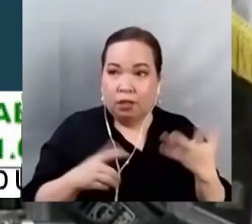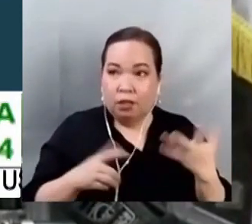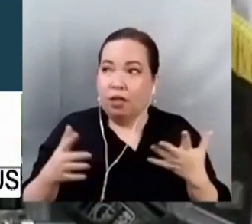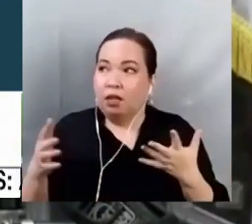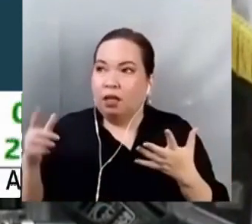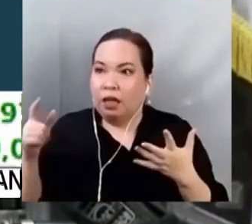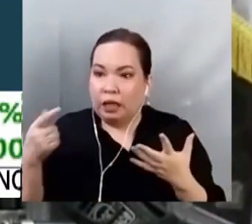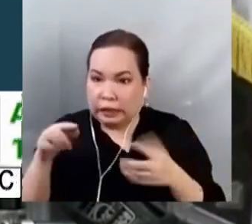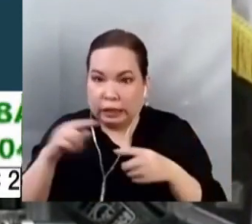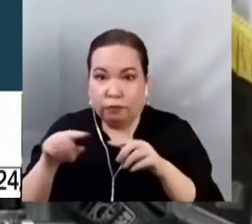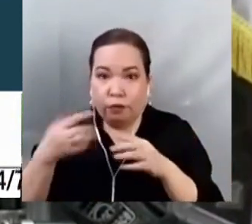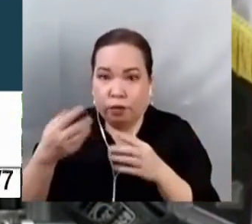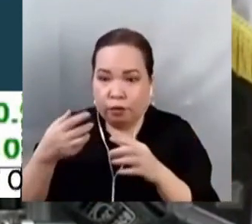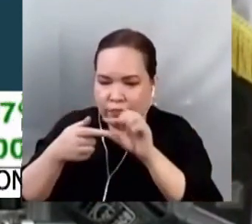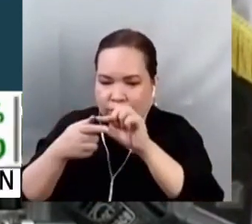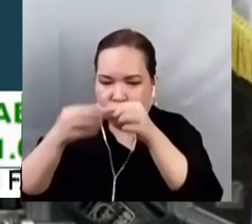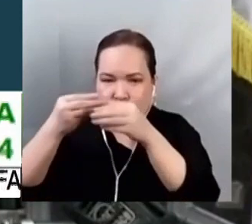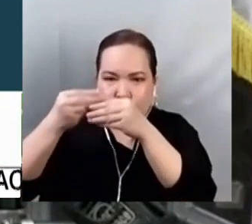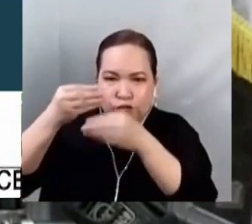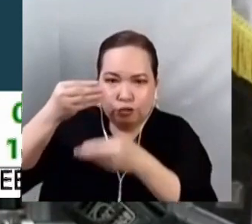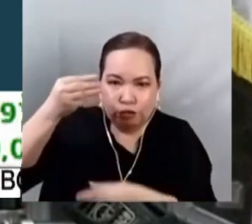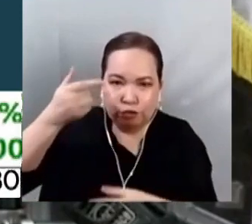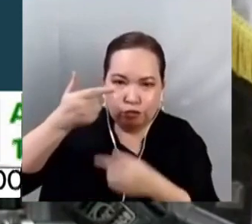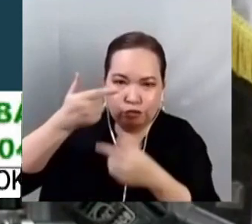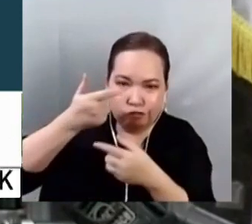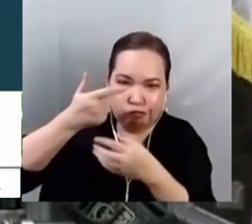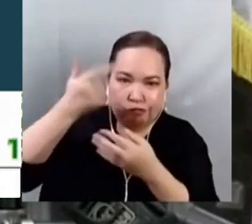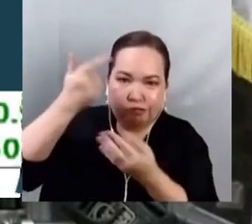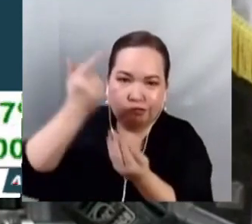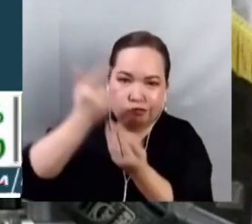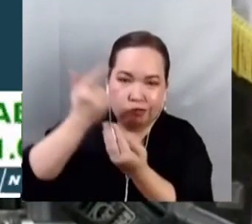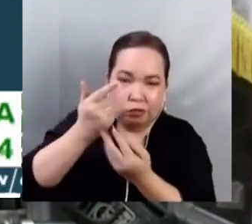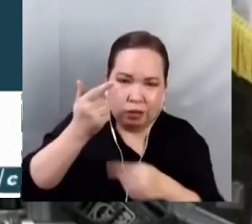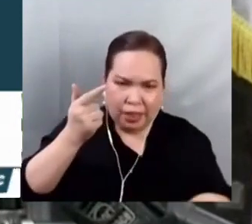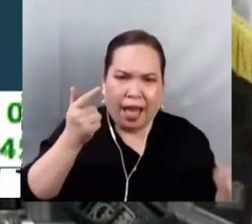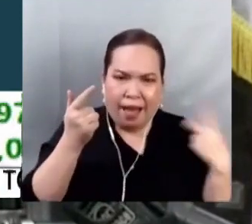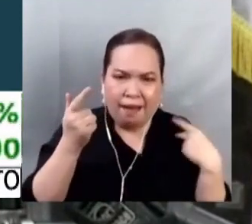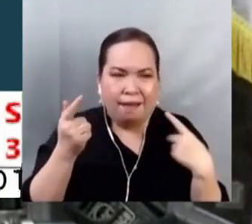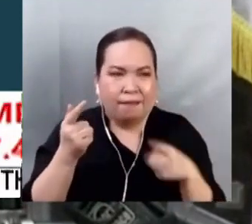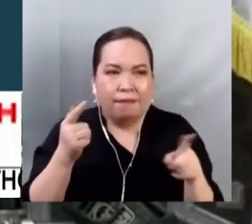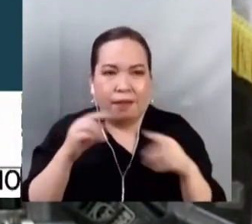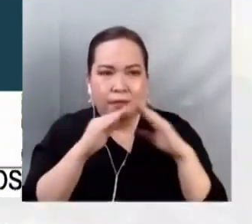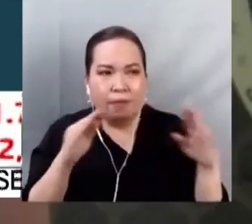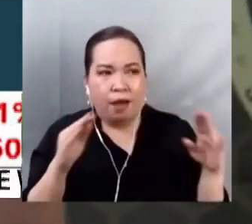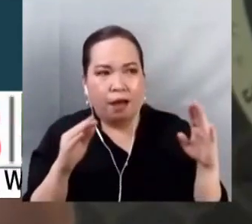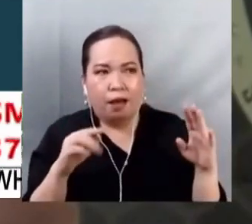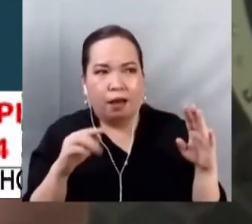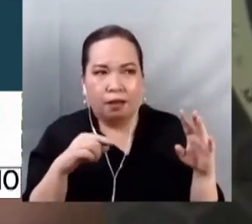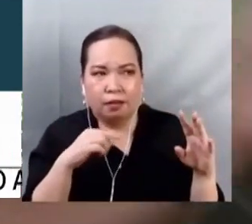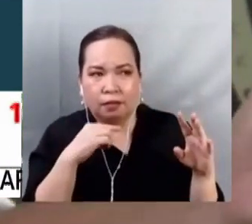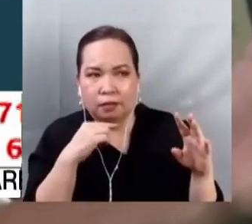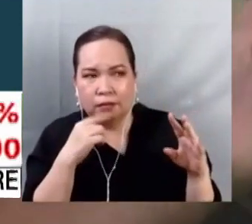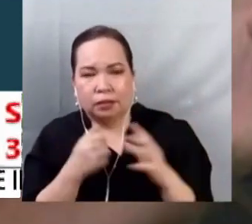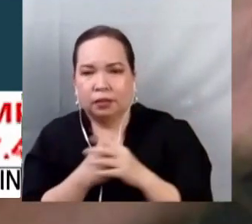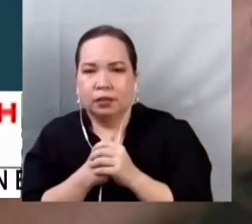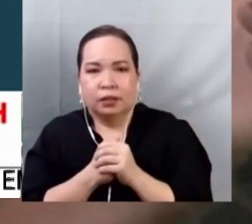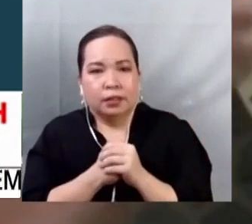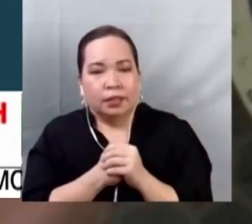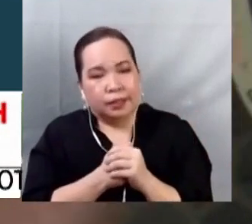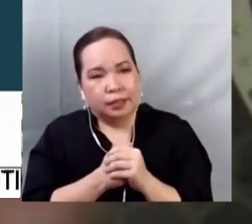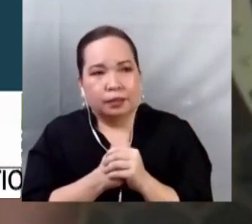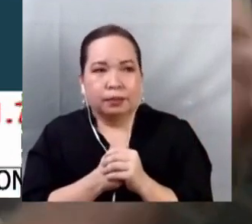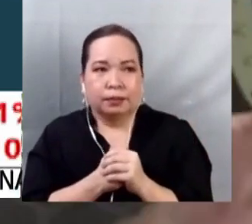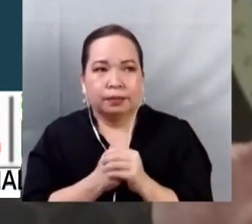more resources. They announce their presence. And in fact, they know that we're out there. We're calling for